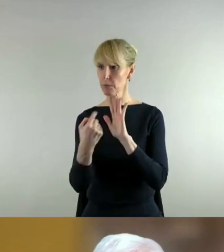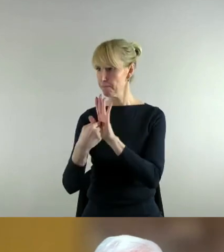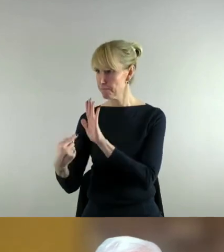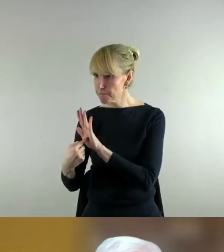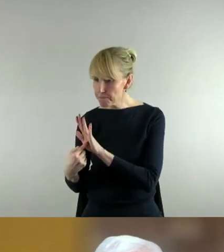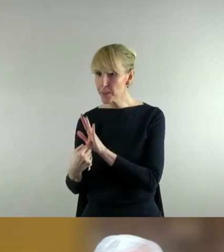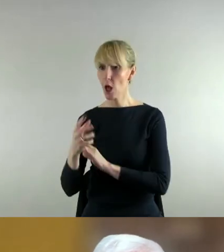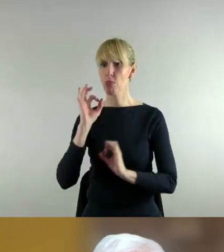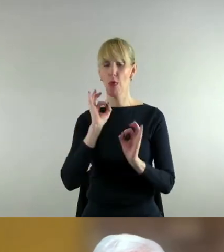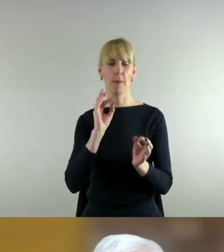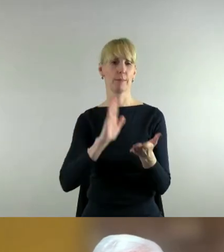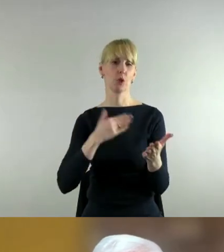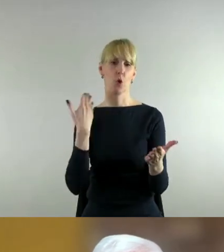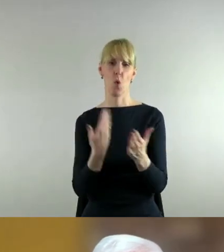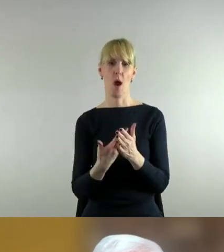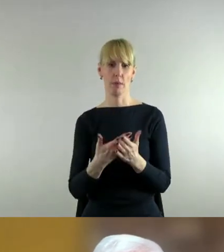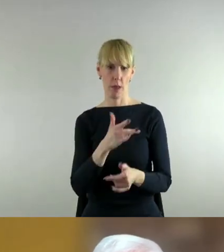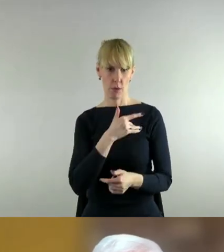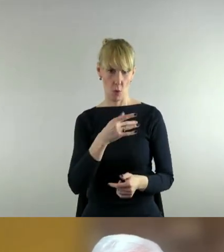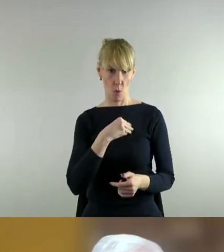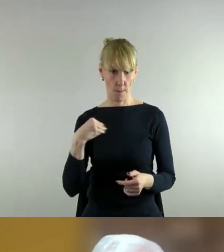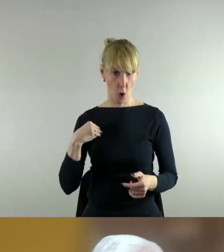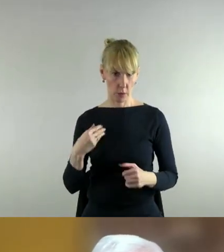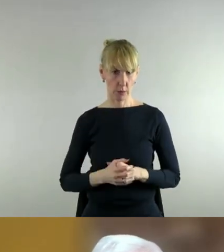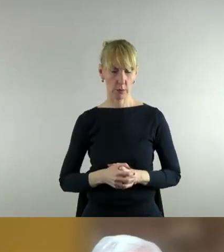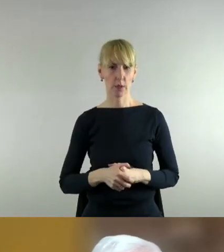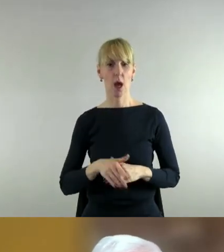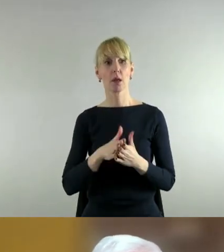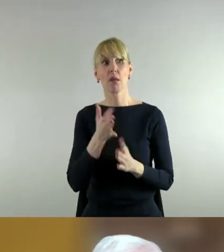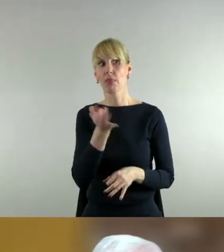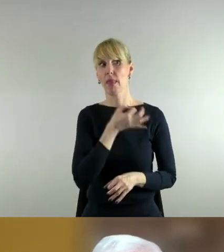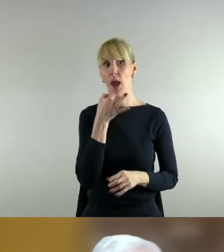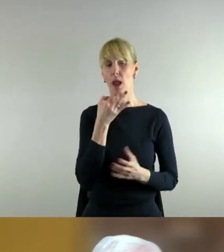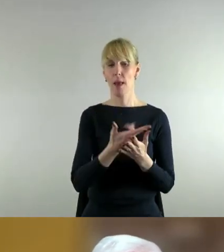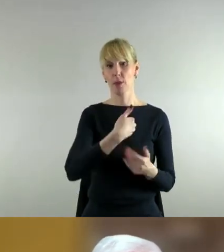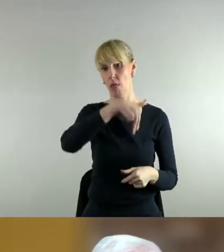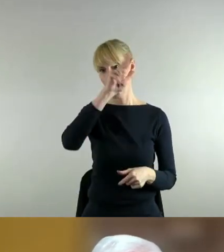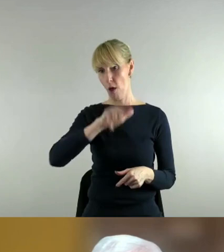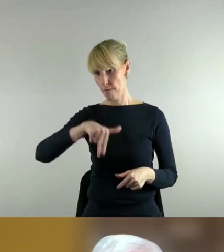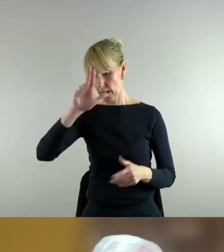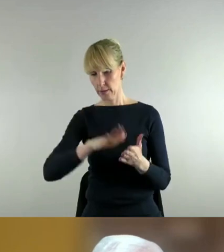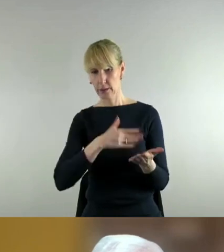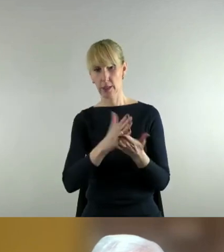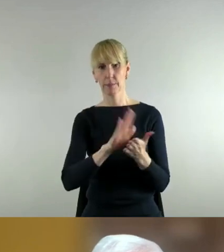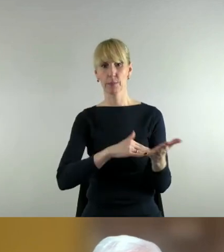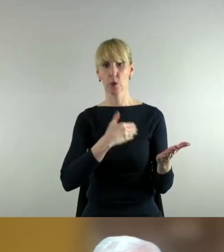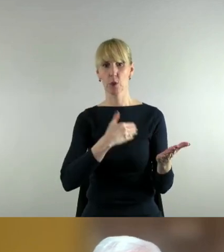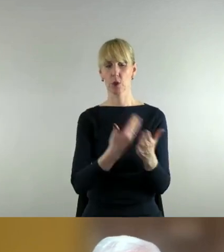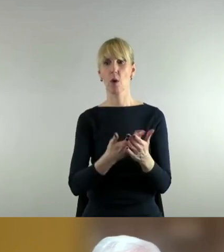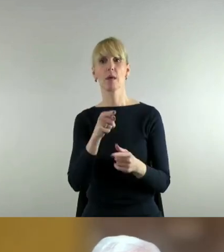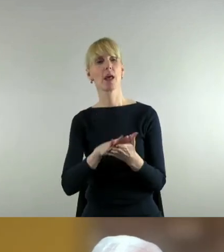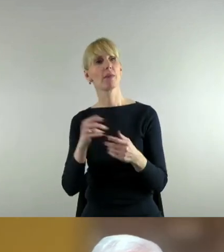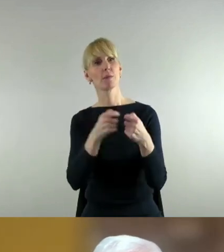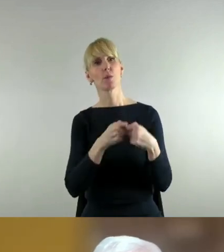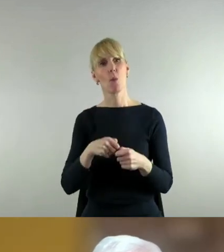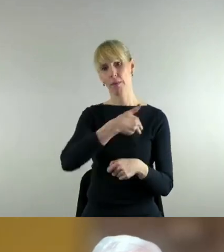discuss these examples. We could show good practice from Poland and could hear good examples from Norway.